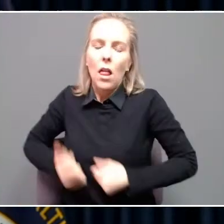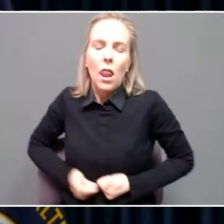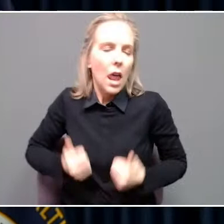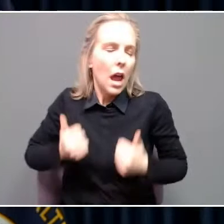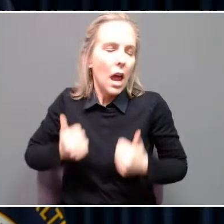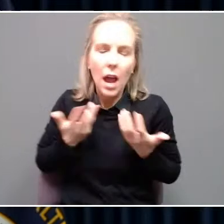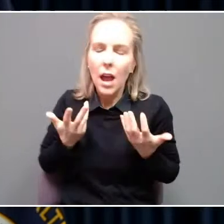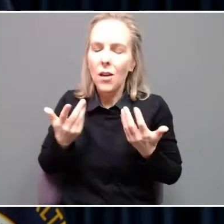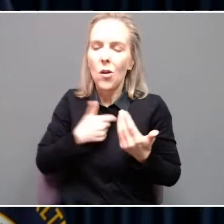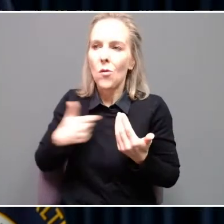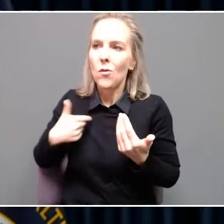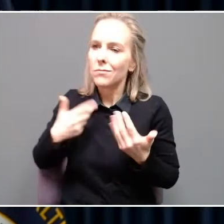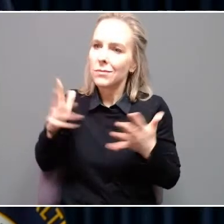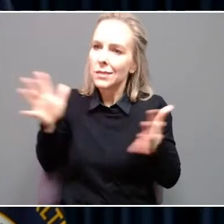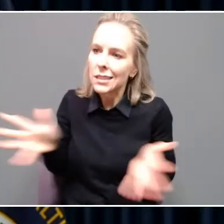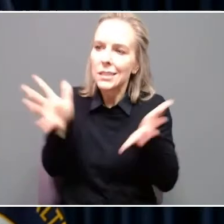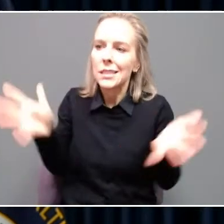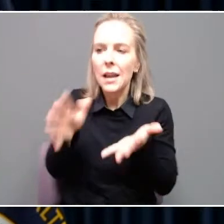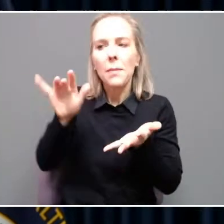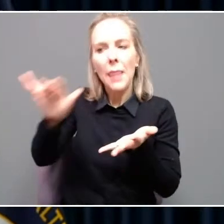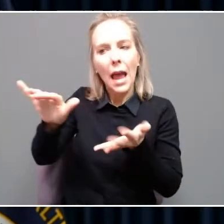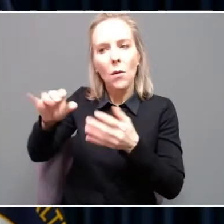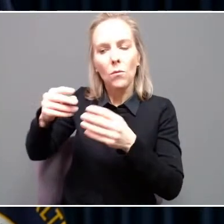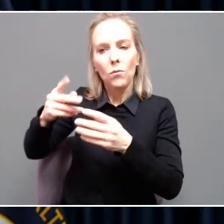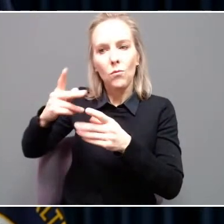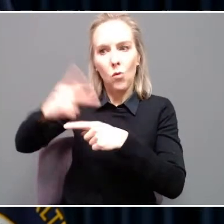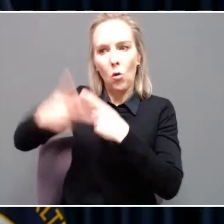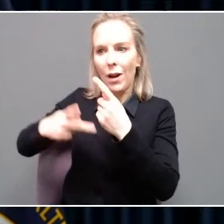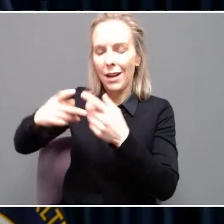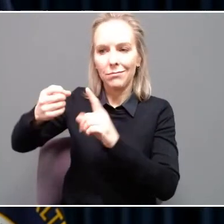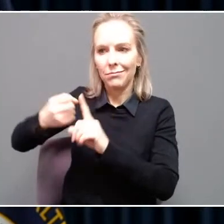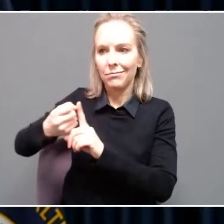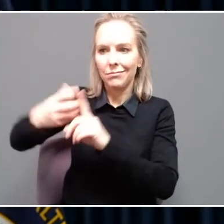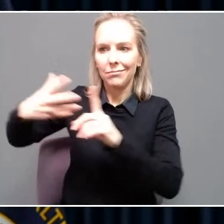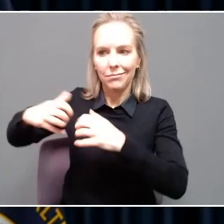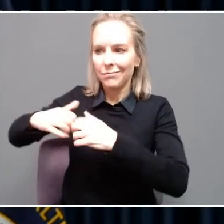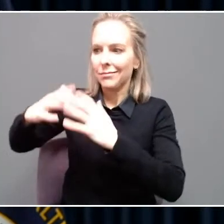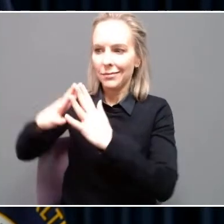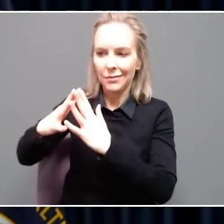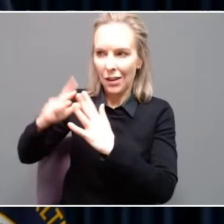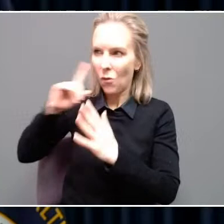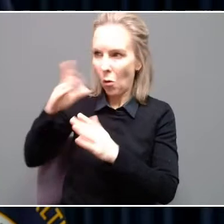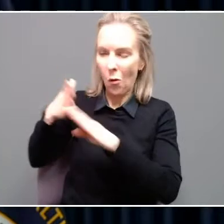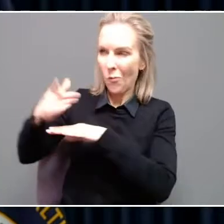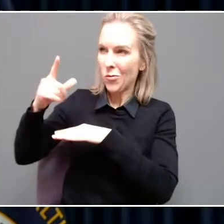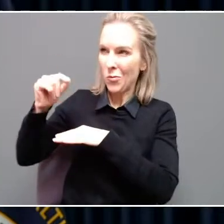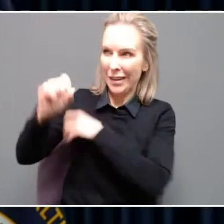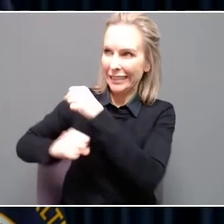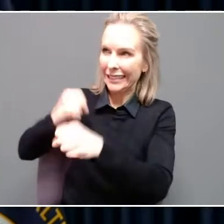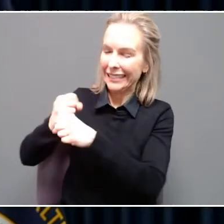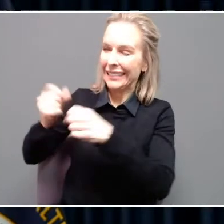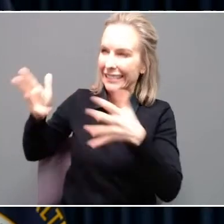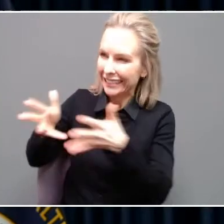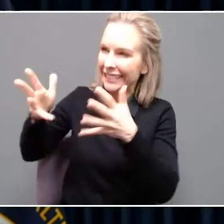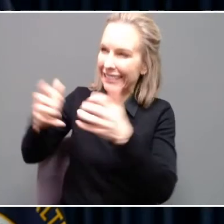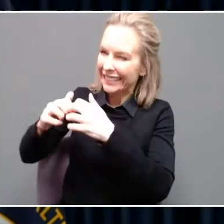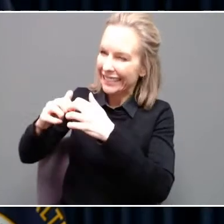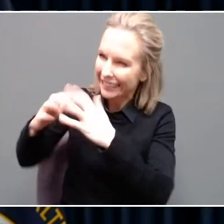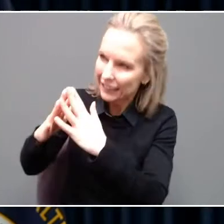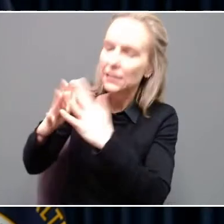program going for 20 plus years as a state government, and now it's active in so many of our